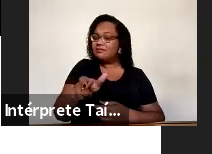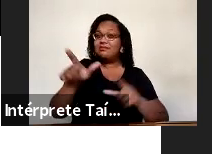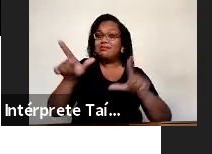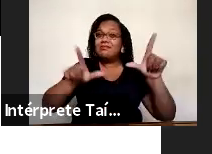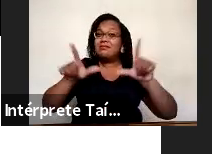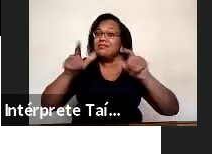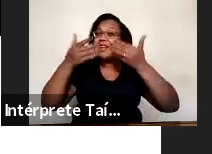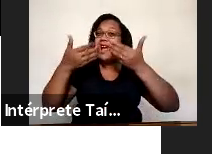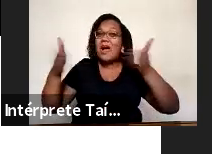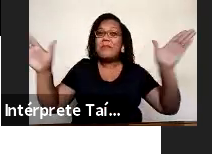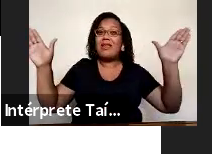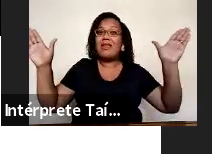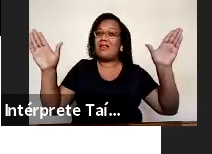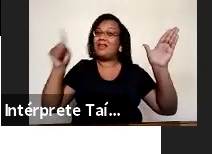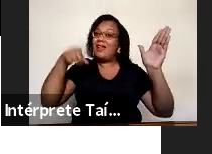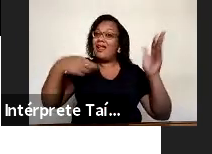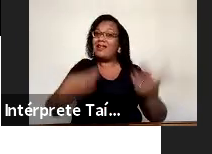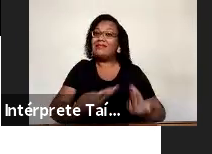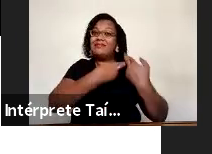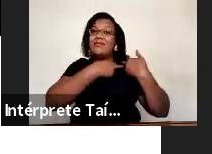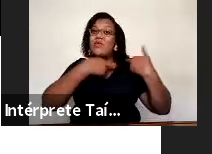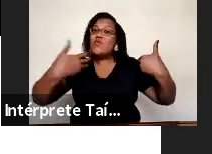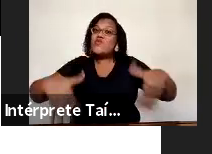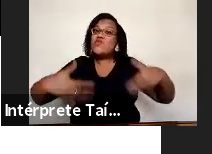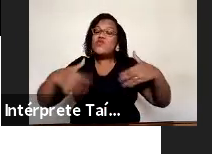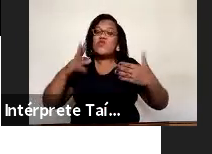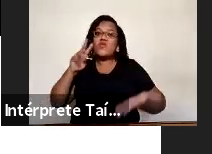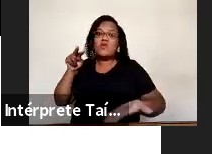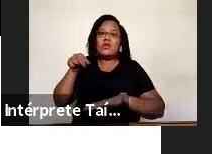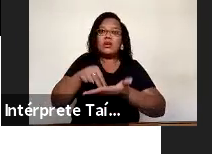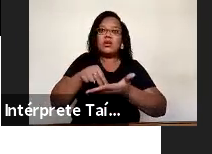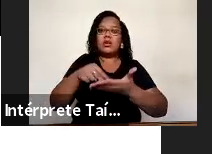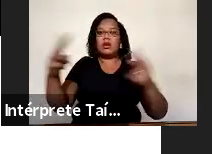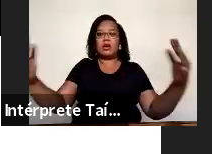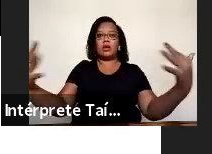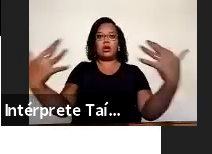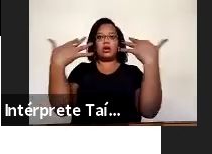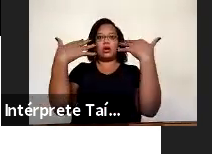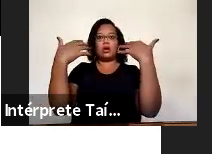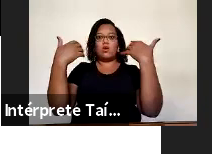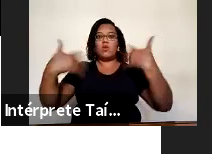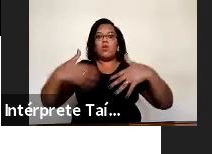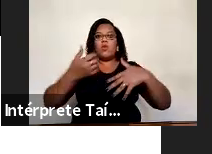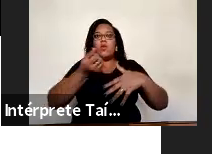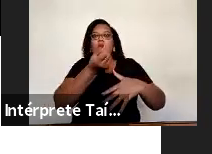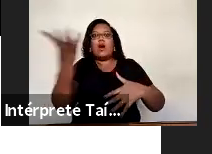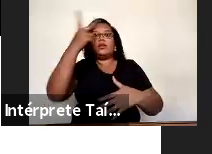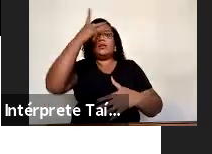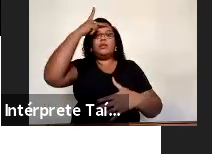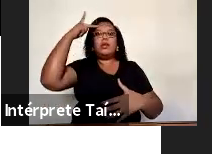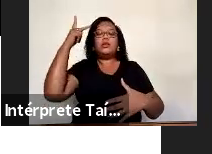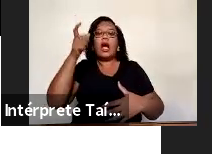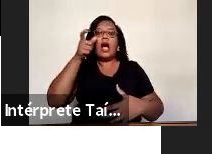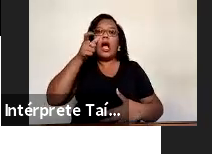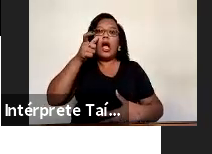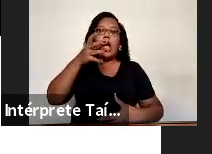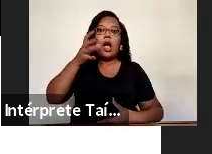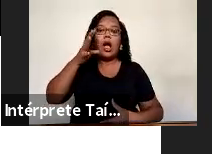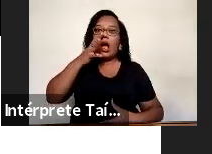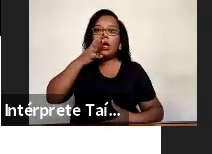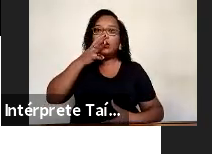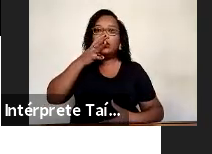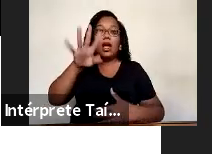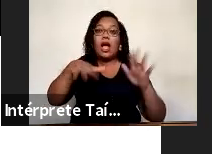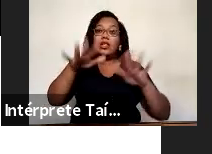front of you know, enormous amount of people who will probably for the first time in their lives get in touch with